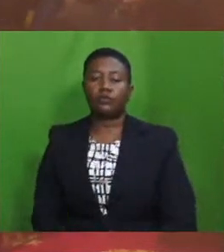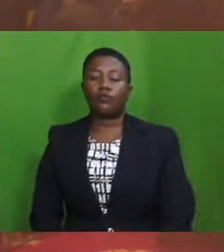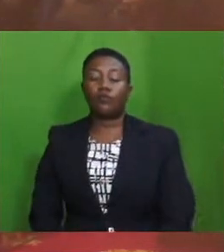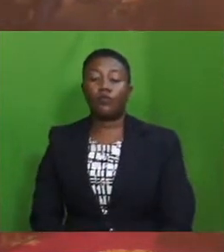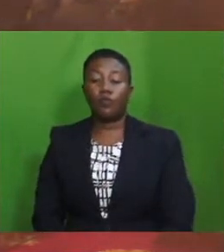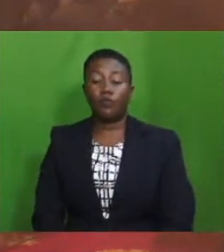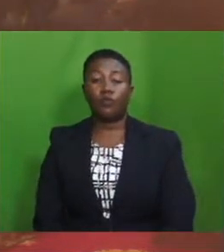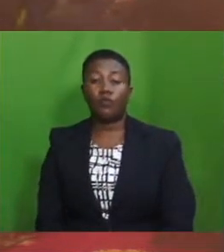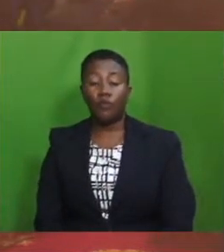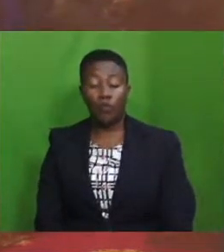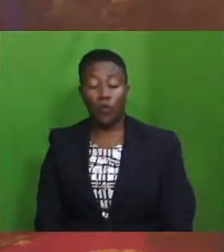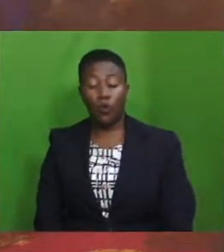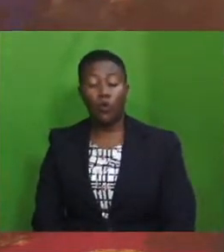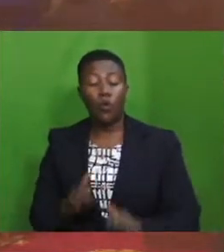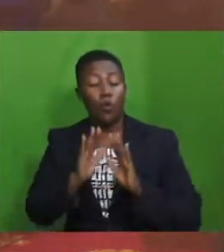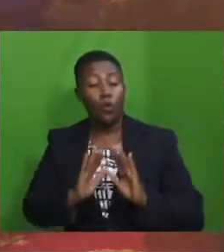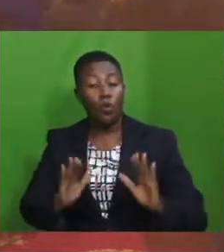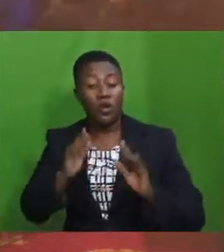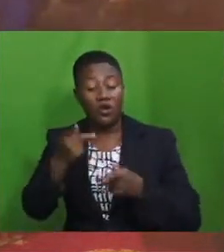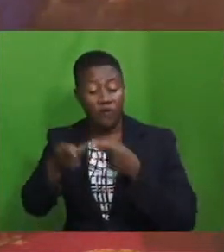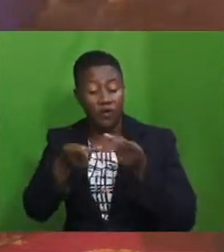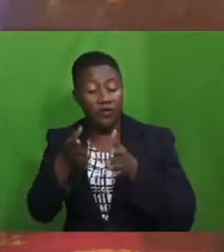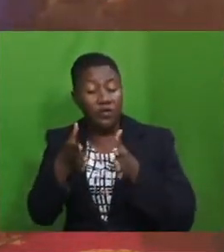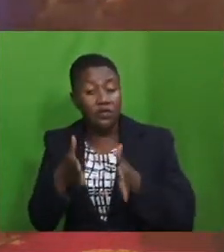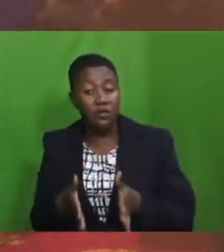Distinguished delegation,